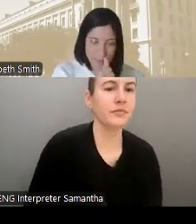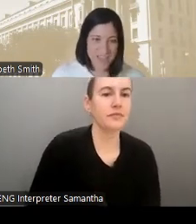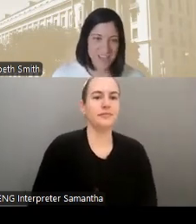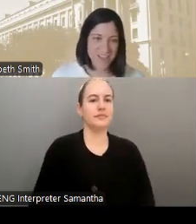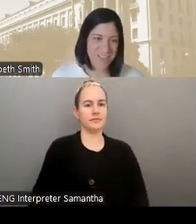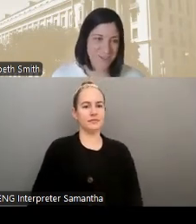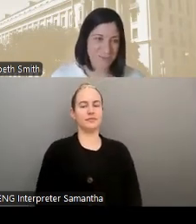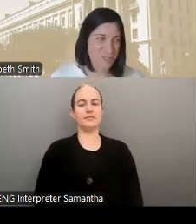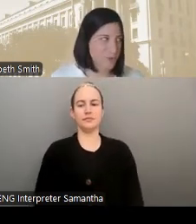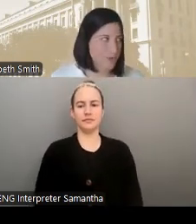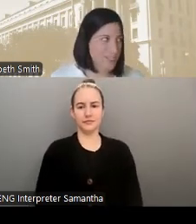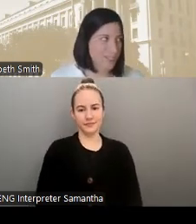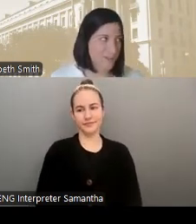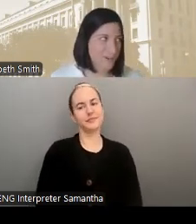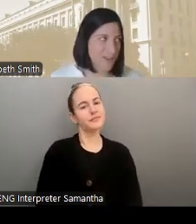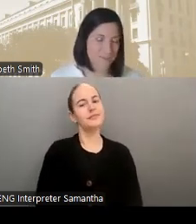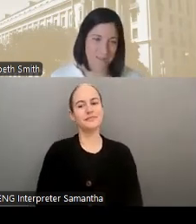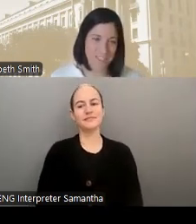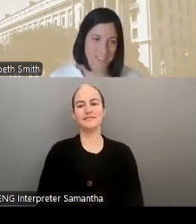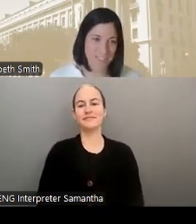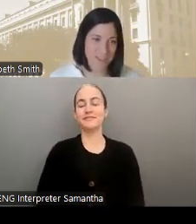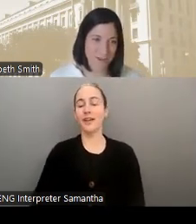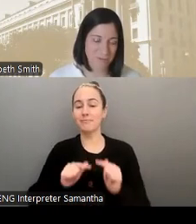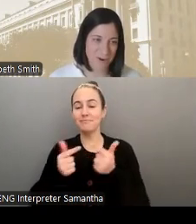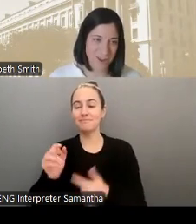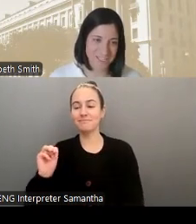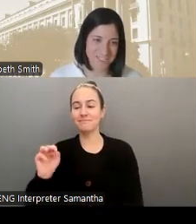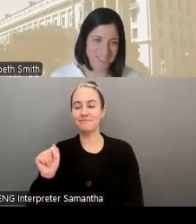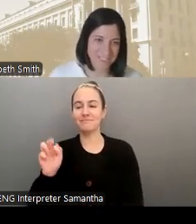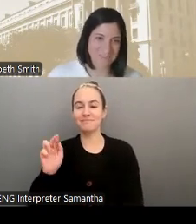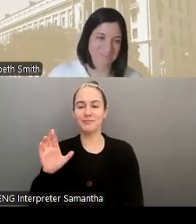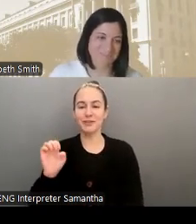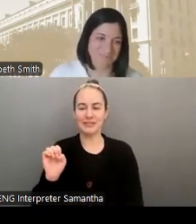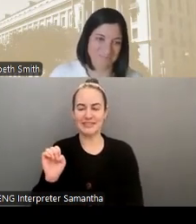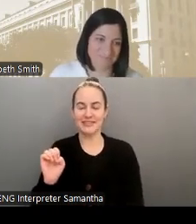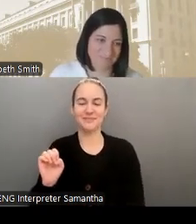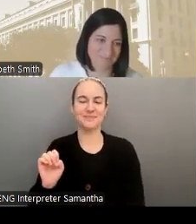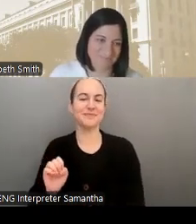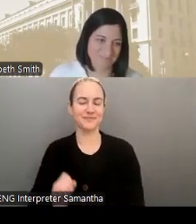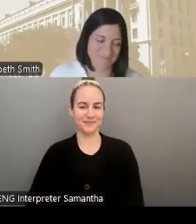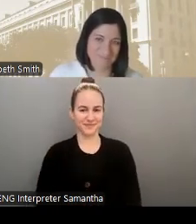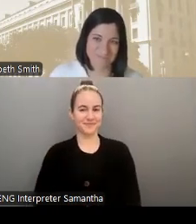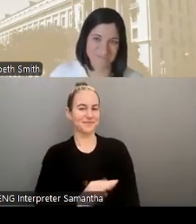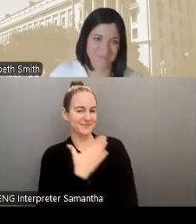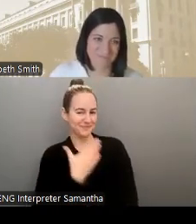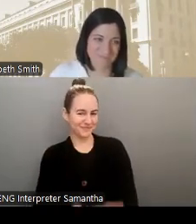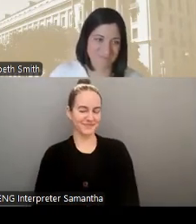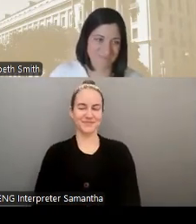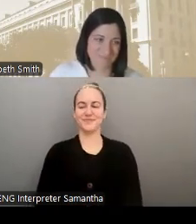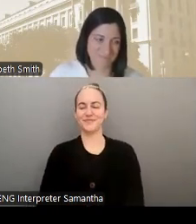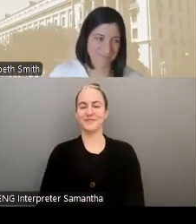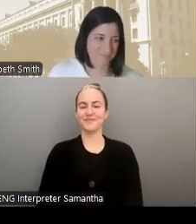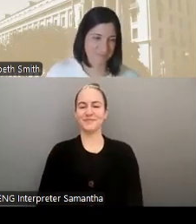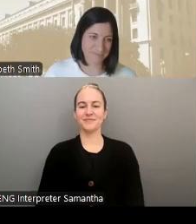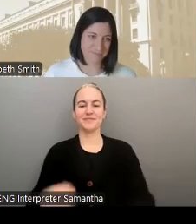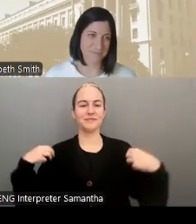And with that, I'll hand it over to Marie to cover the phases of our audits. Thank you, Elizabeth. So This would